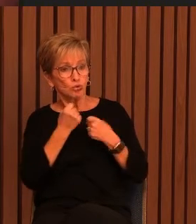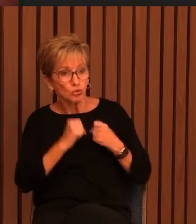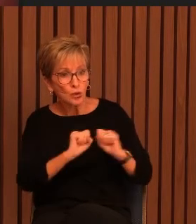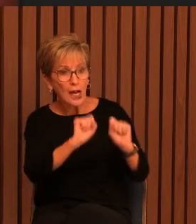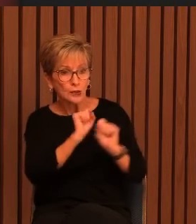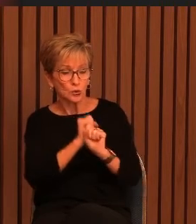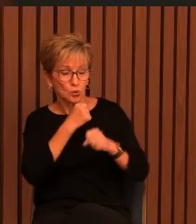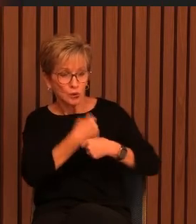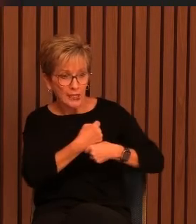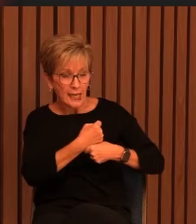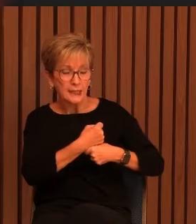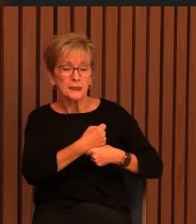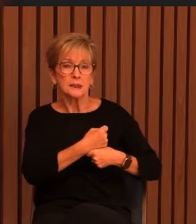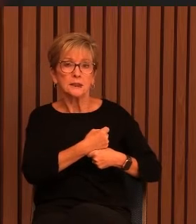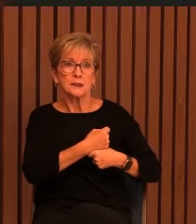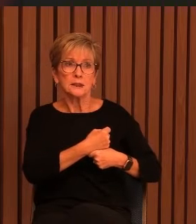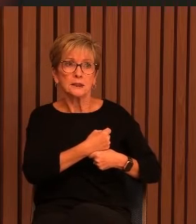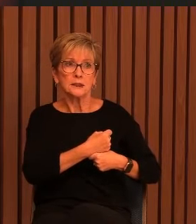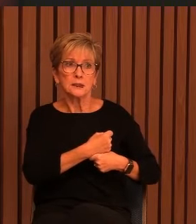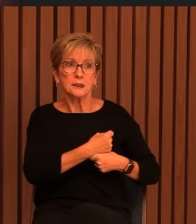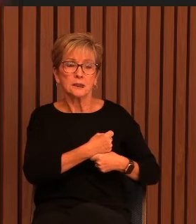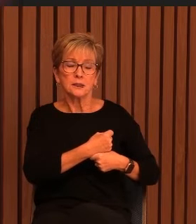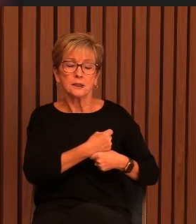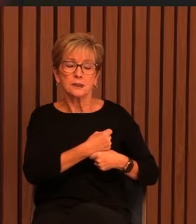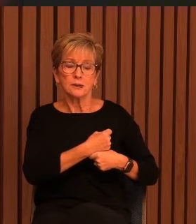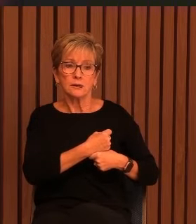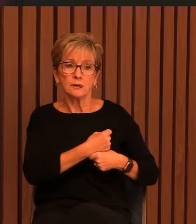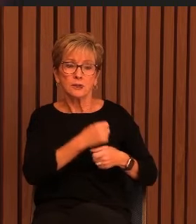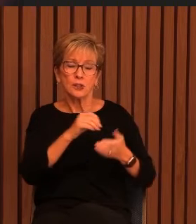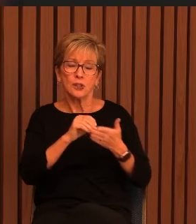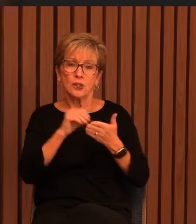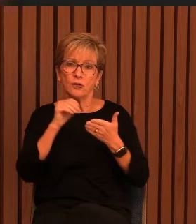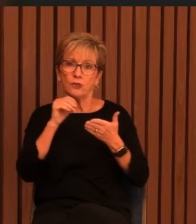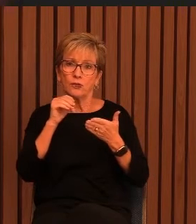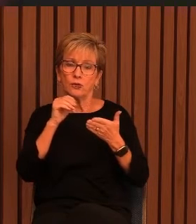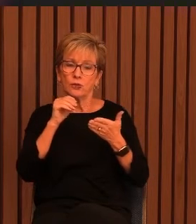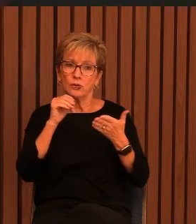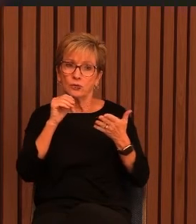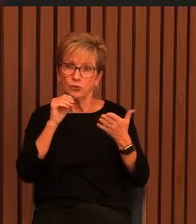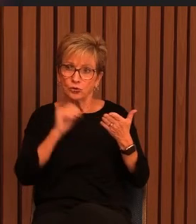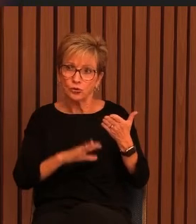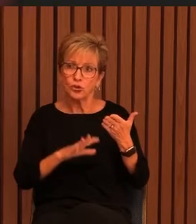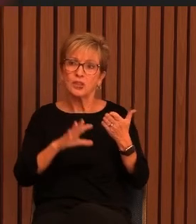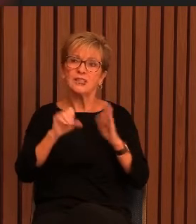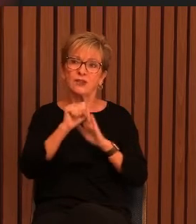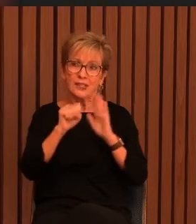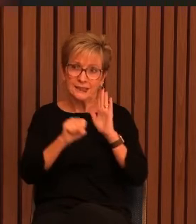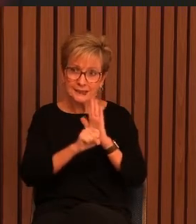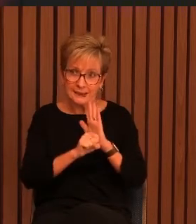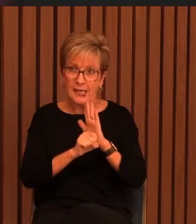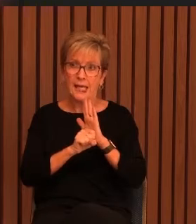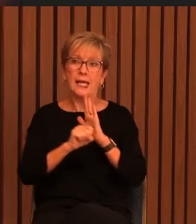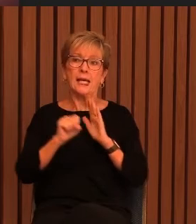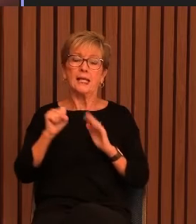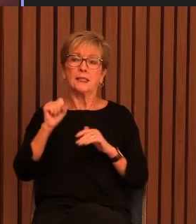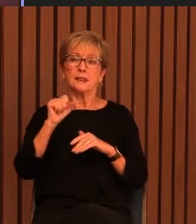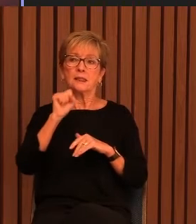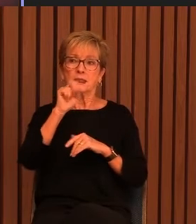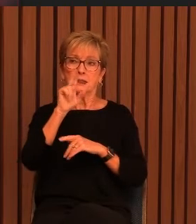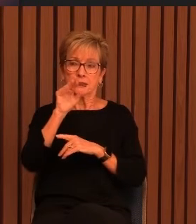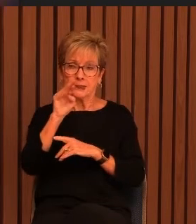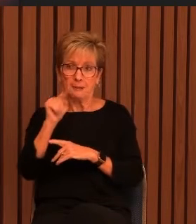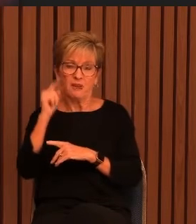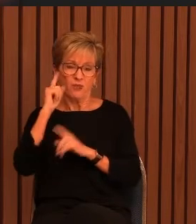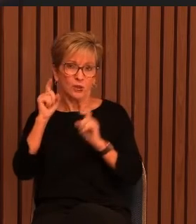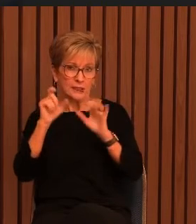in a state's summative assessment format versus the kinds of work that you